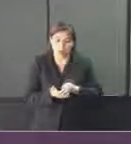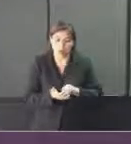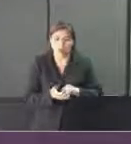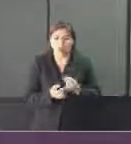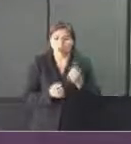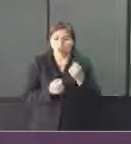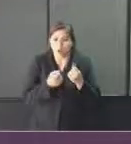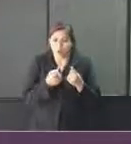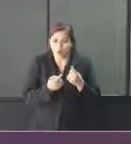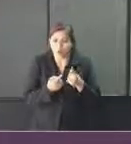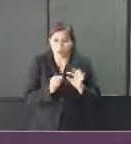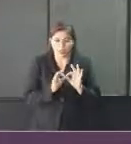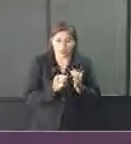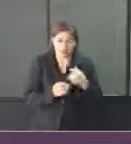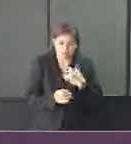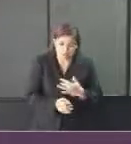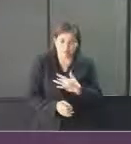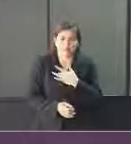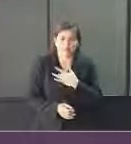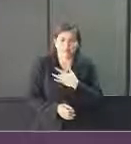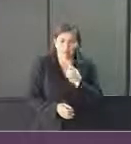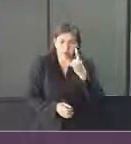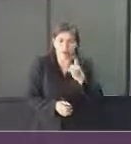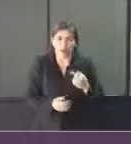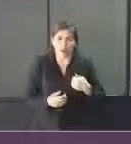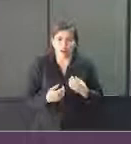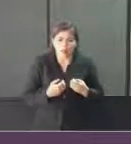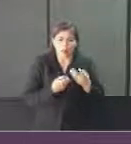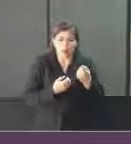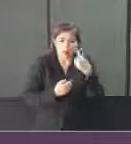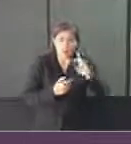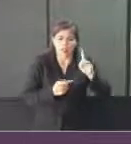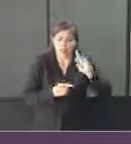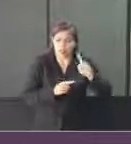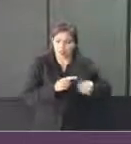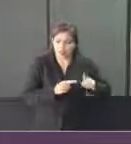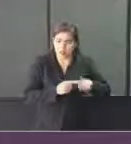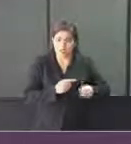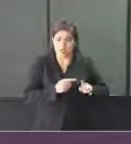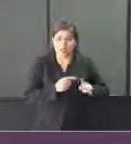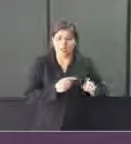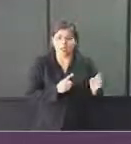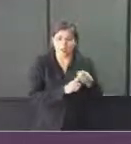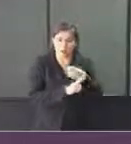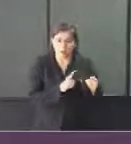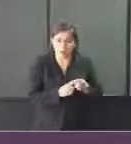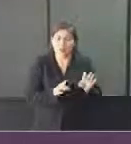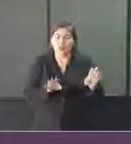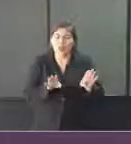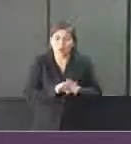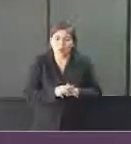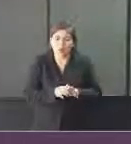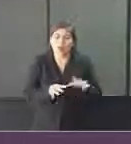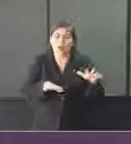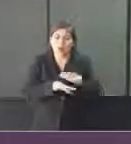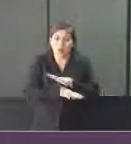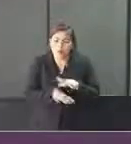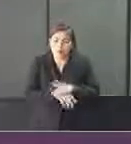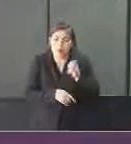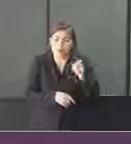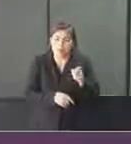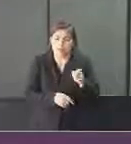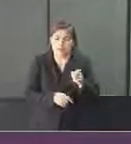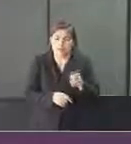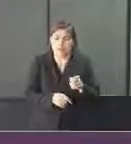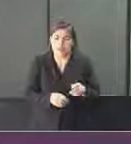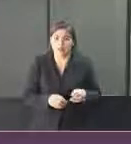aspect to somehow eradicate violence, and is how we modify the